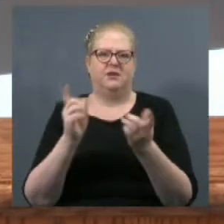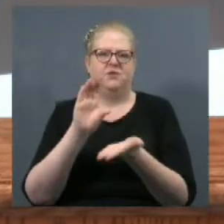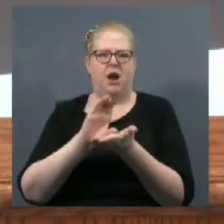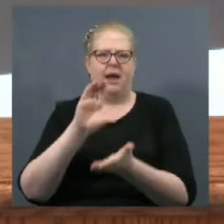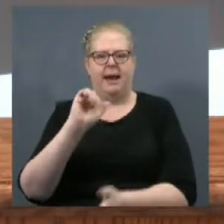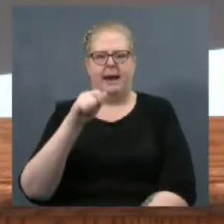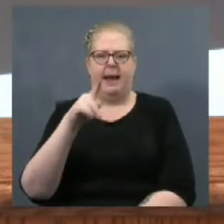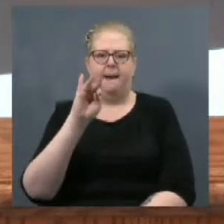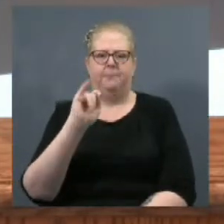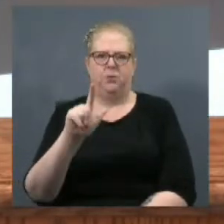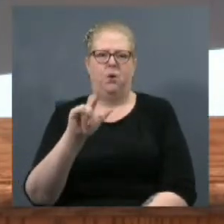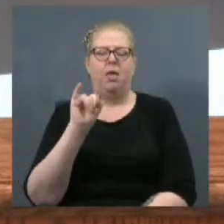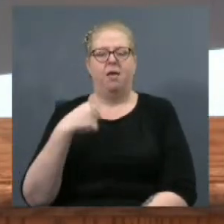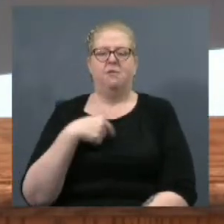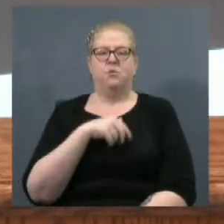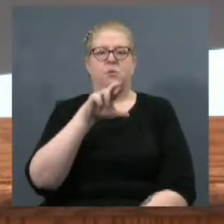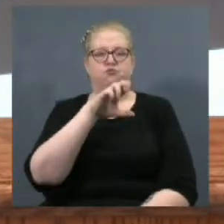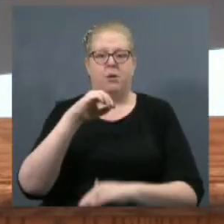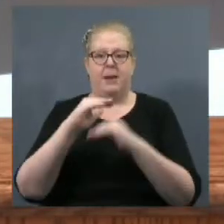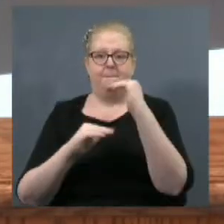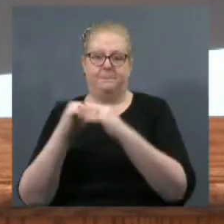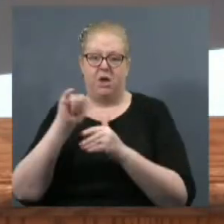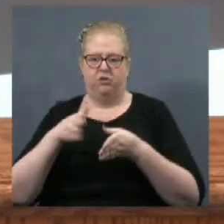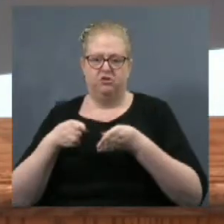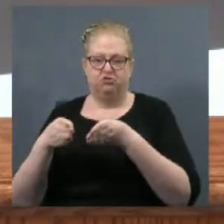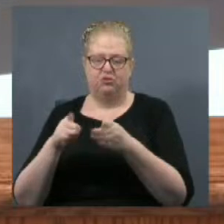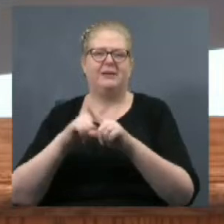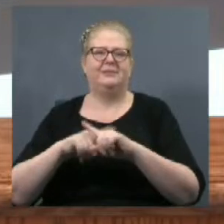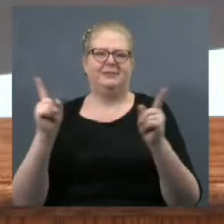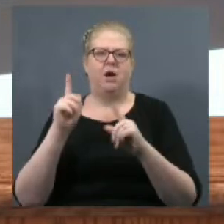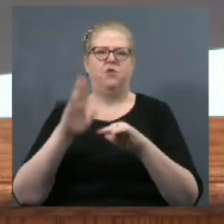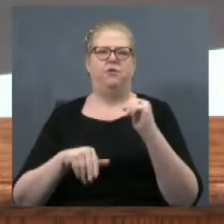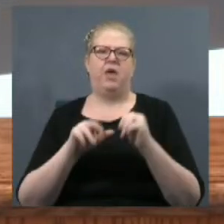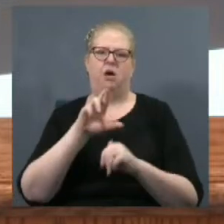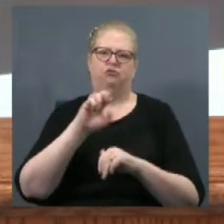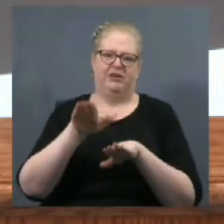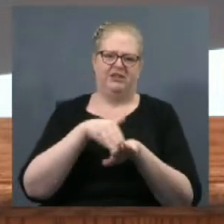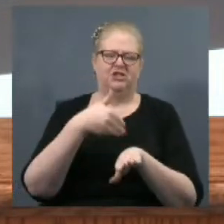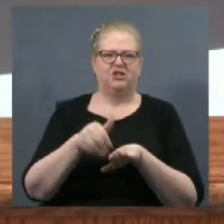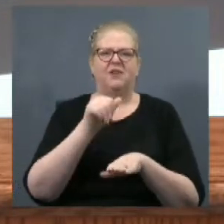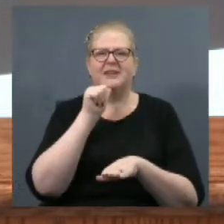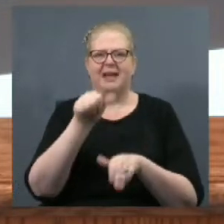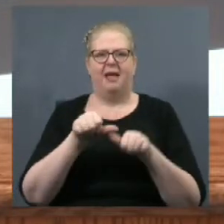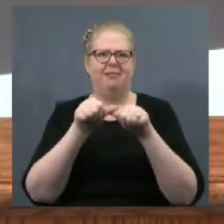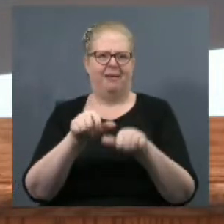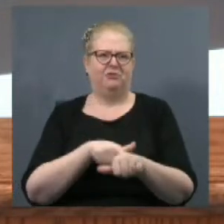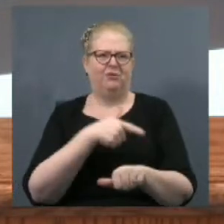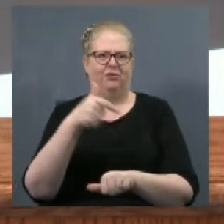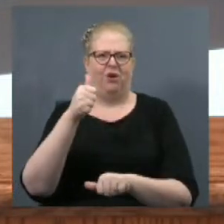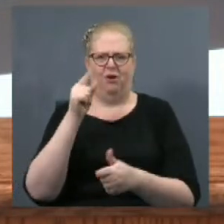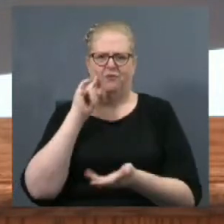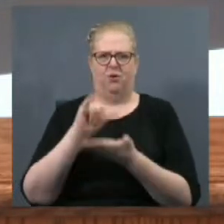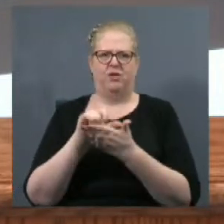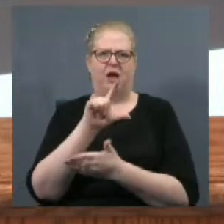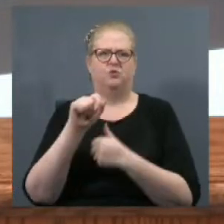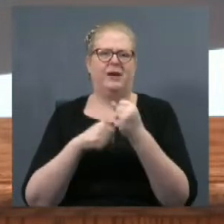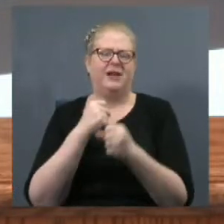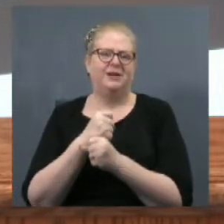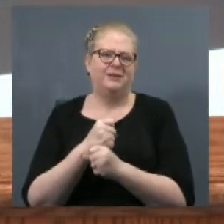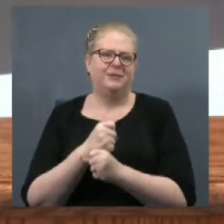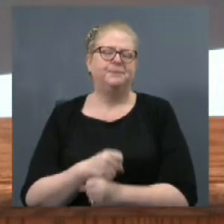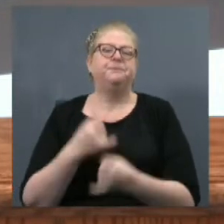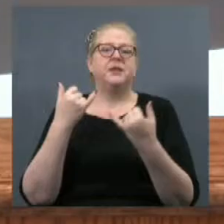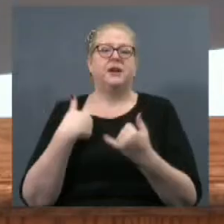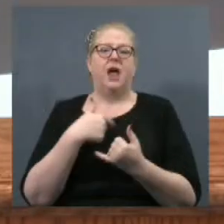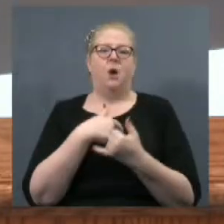street. But I think, yeah, that's kind of it. And then I also like to point out, since we've started playing the ward hat